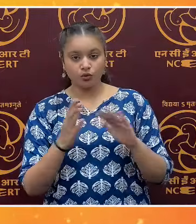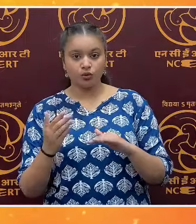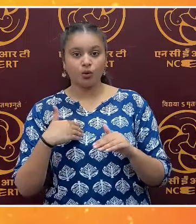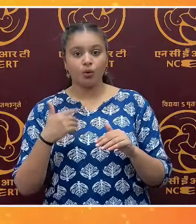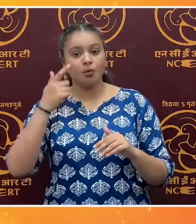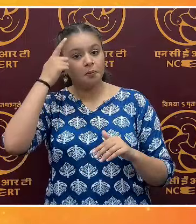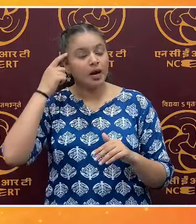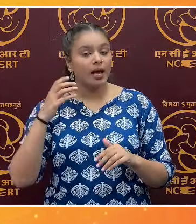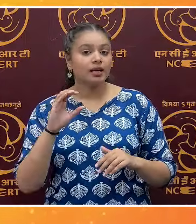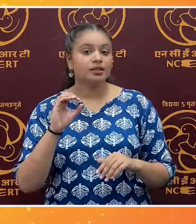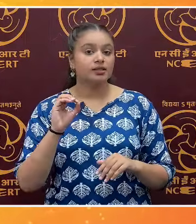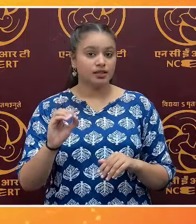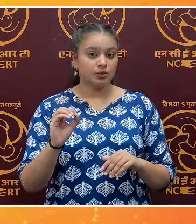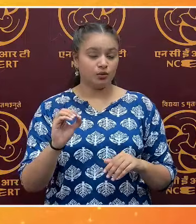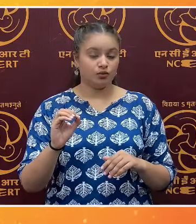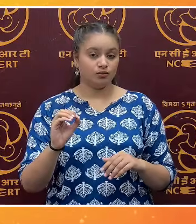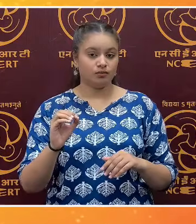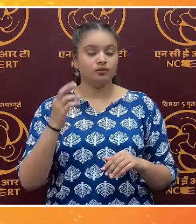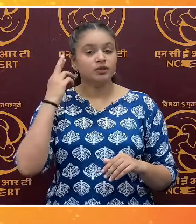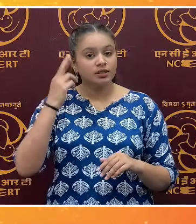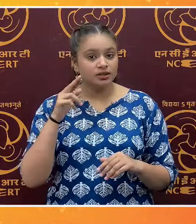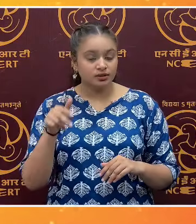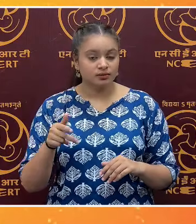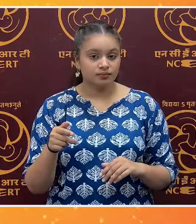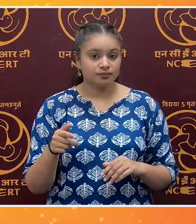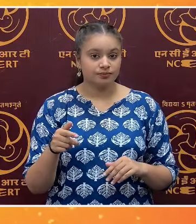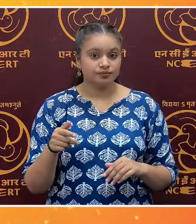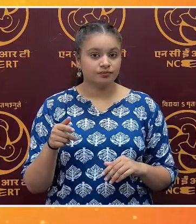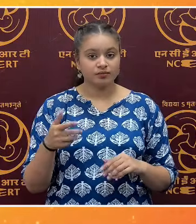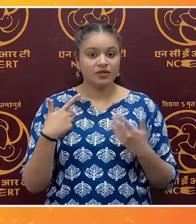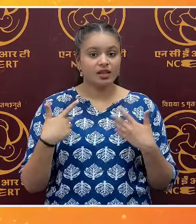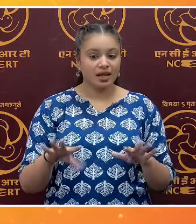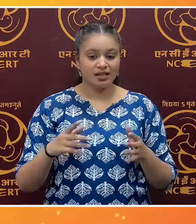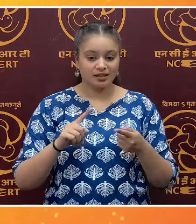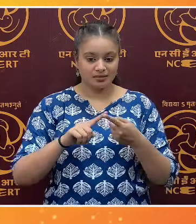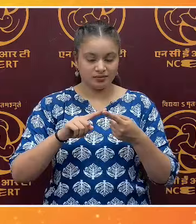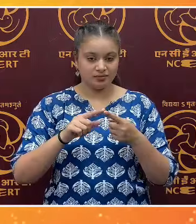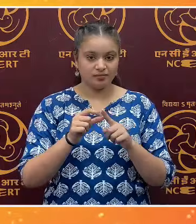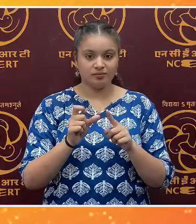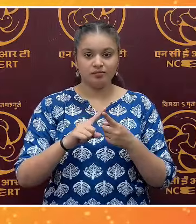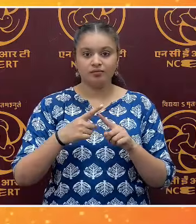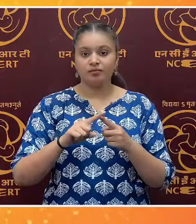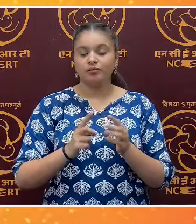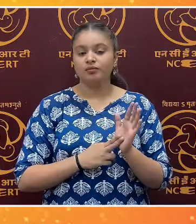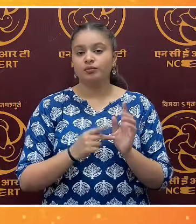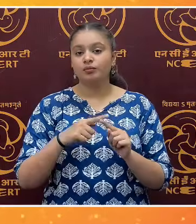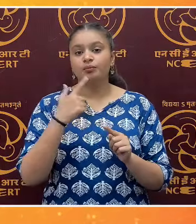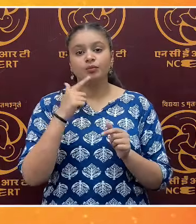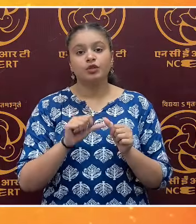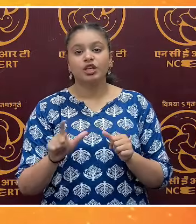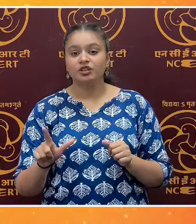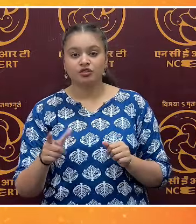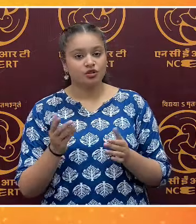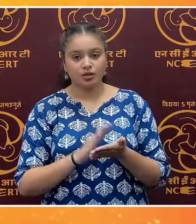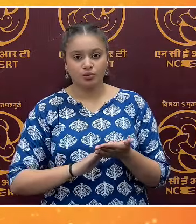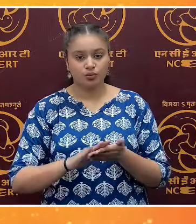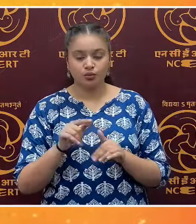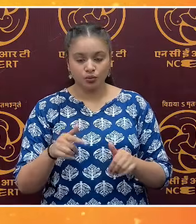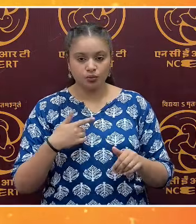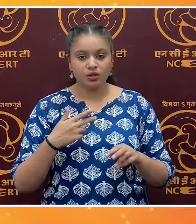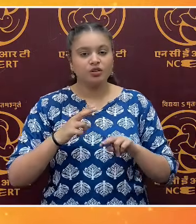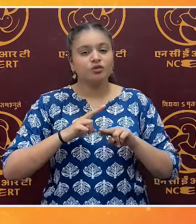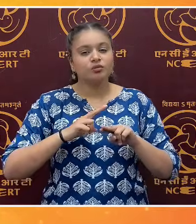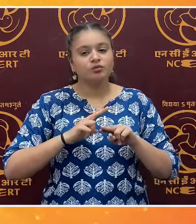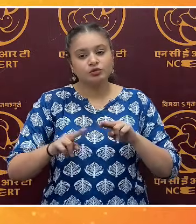voltage. It does not have any potential. It is just here to complete the